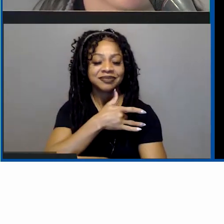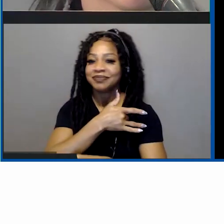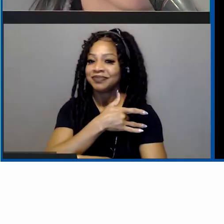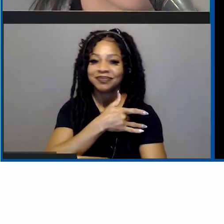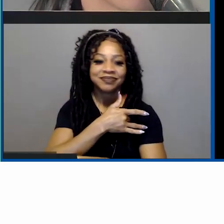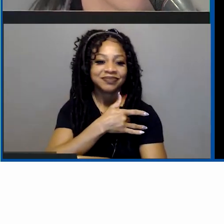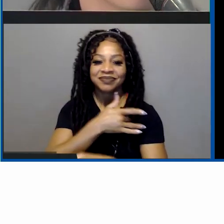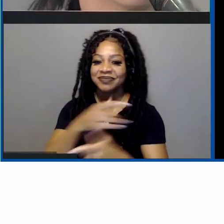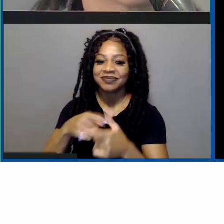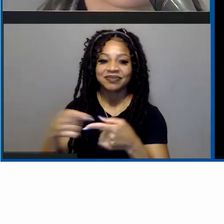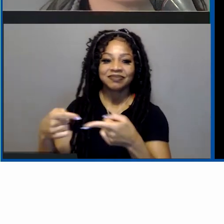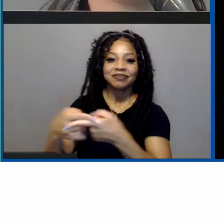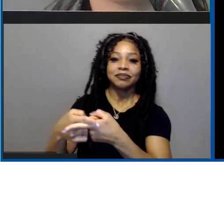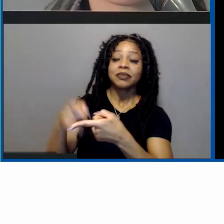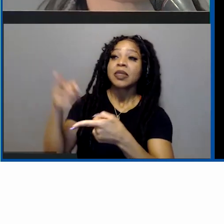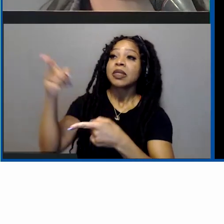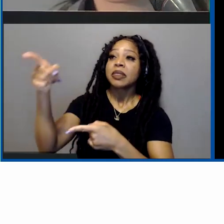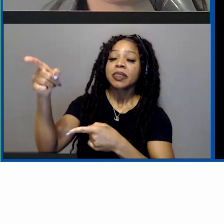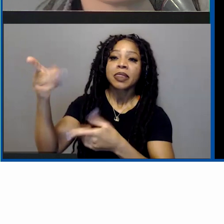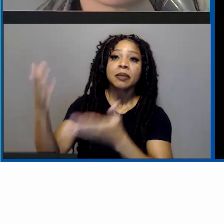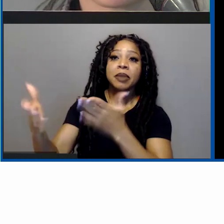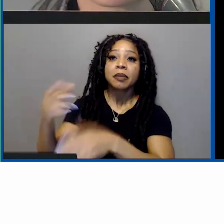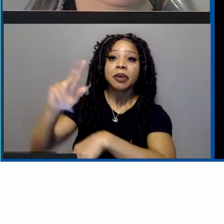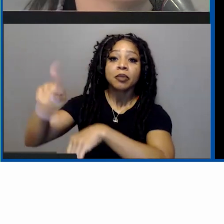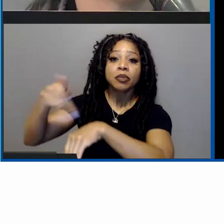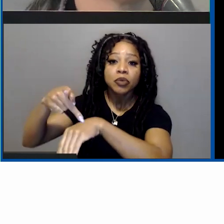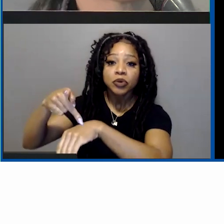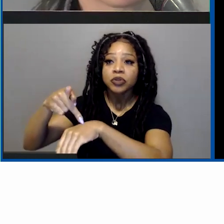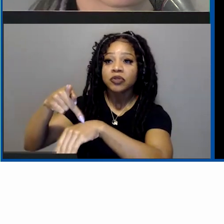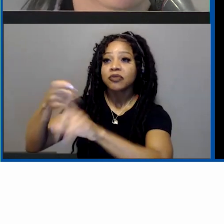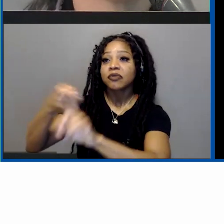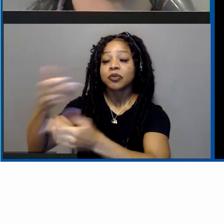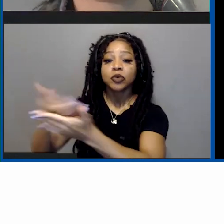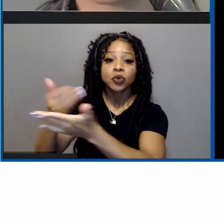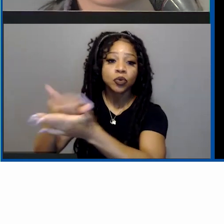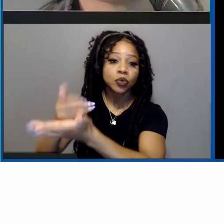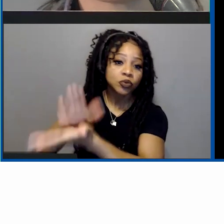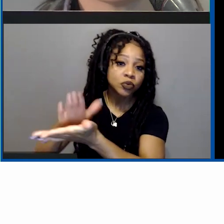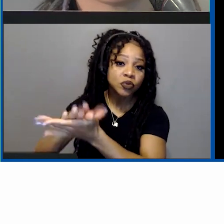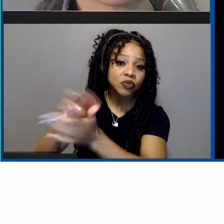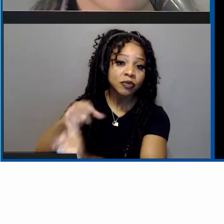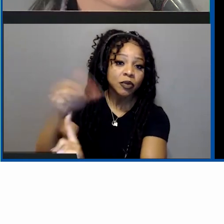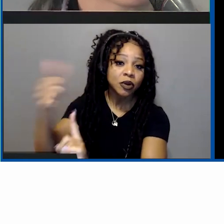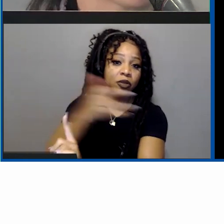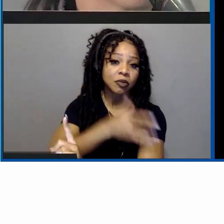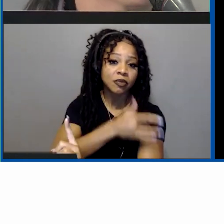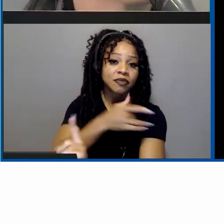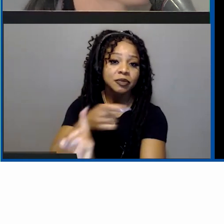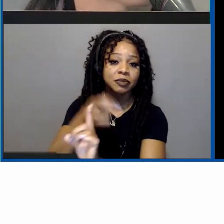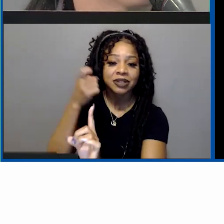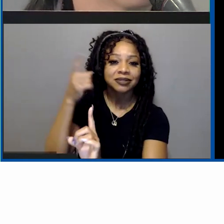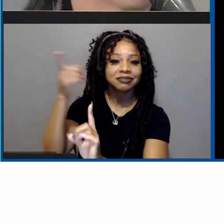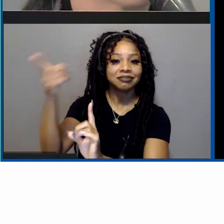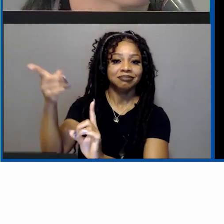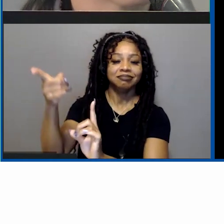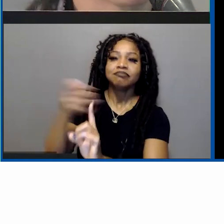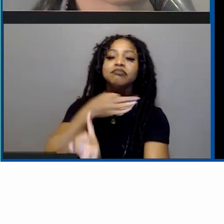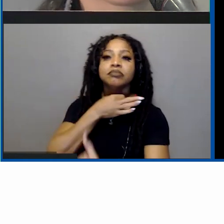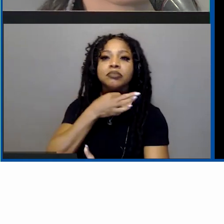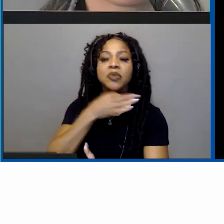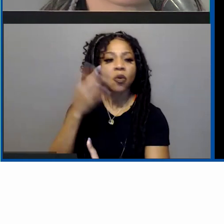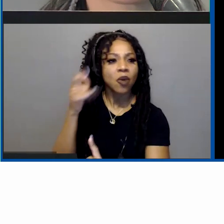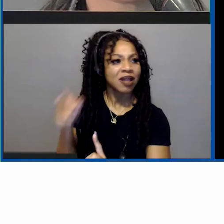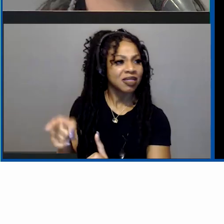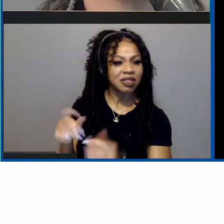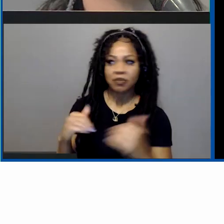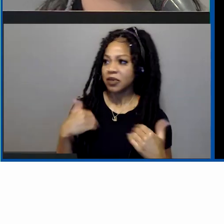and then we might get a call from like the principal of a new school in another province because they're asking about why this young person